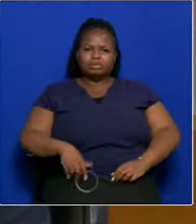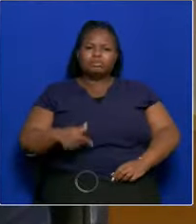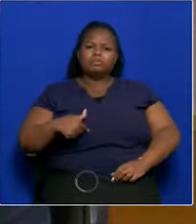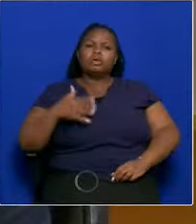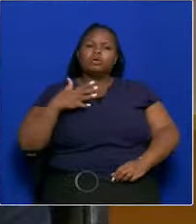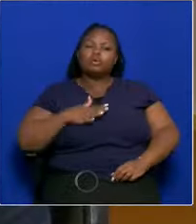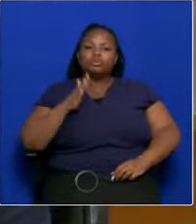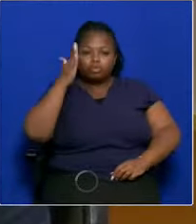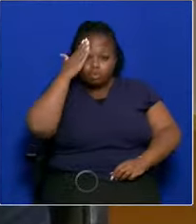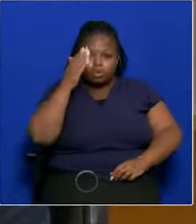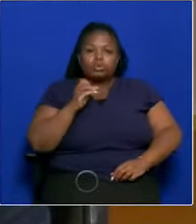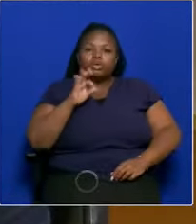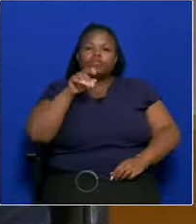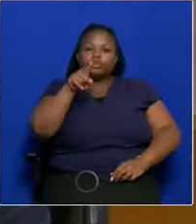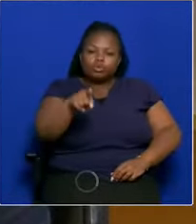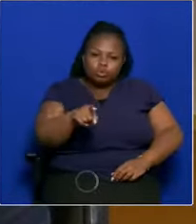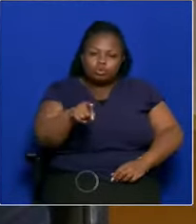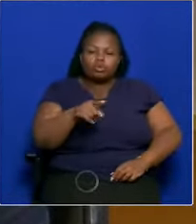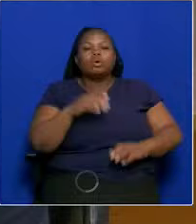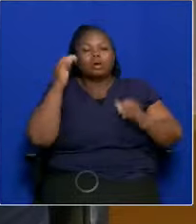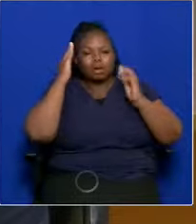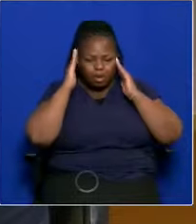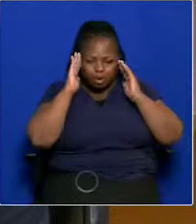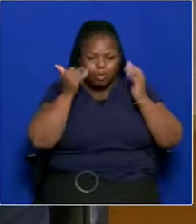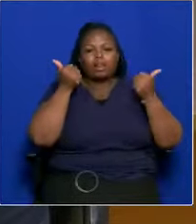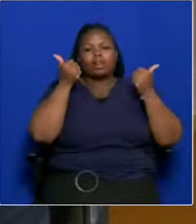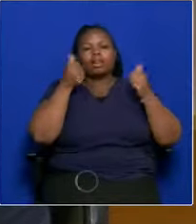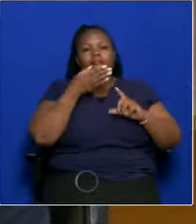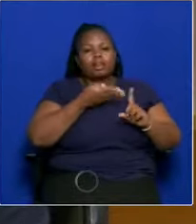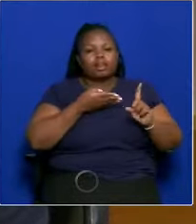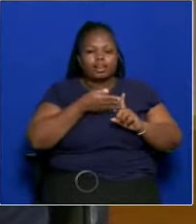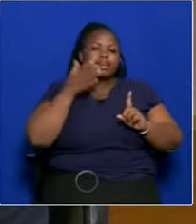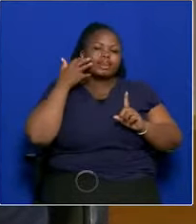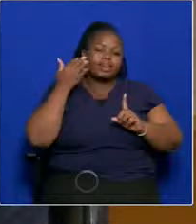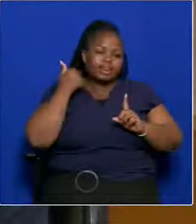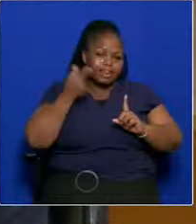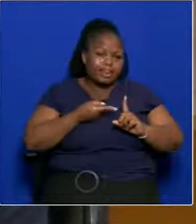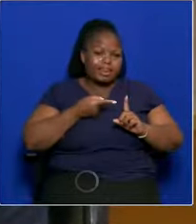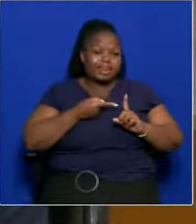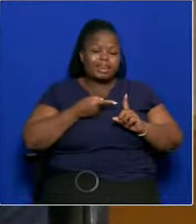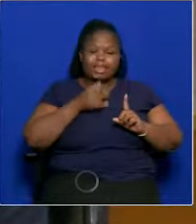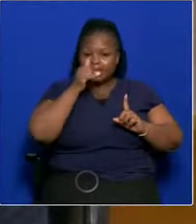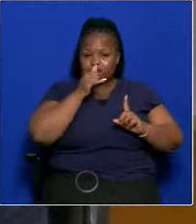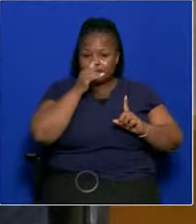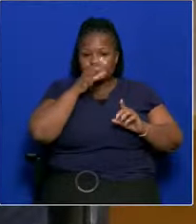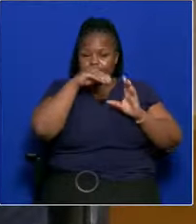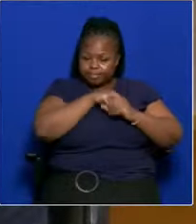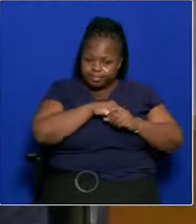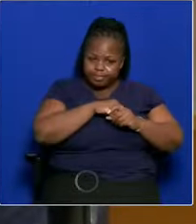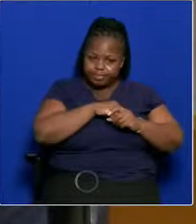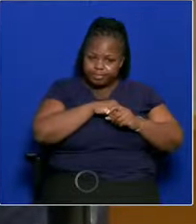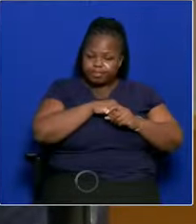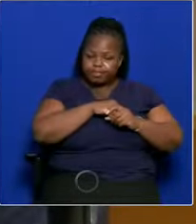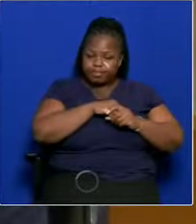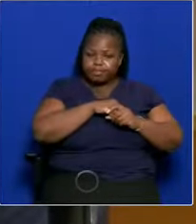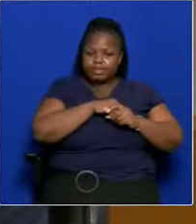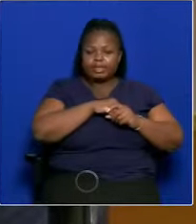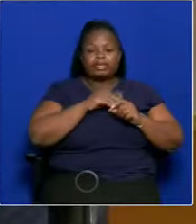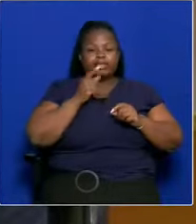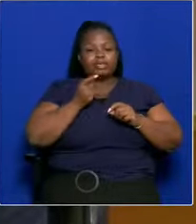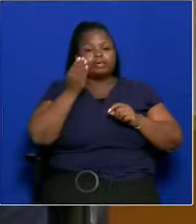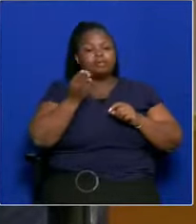you became aware of Mr. Matlala's involvement in the Tembisa